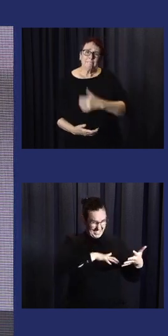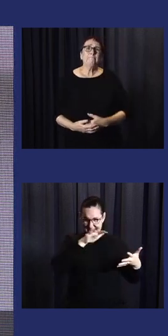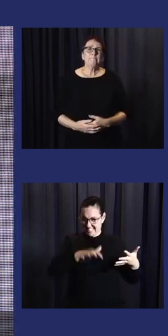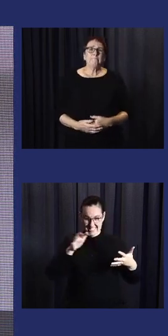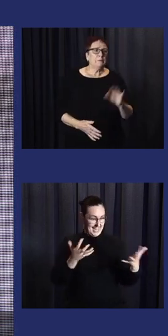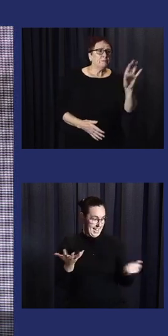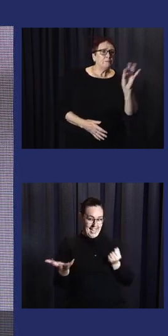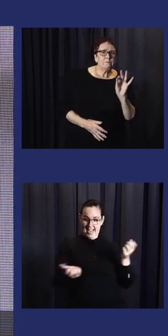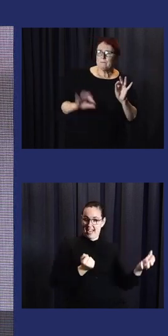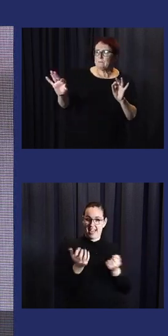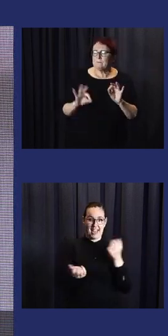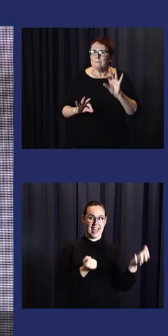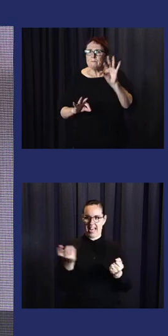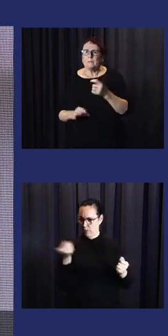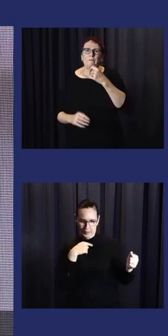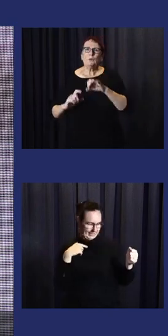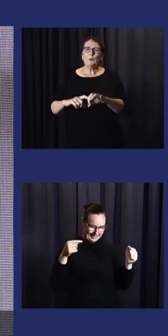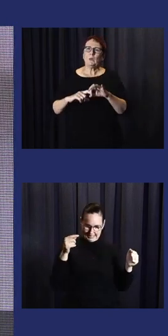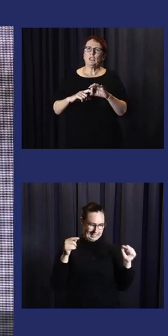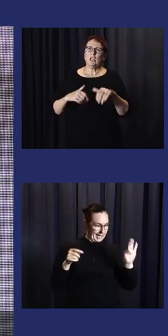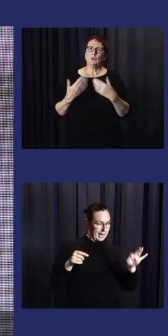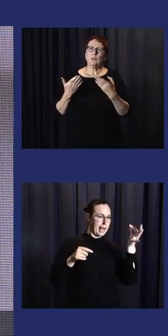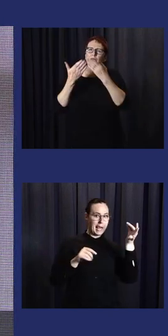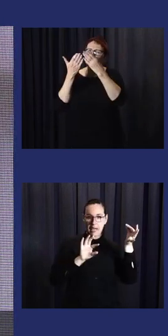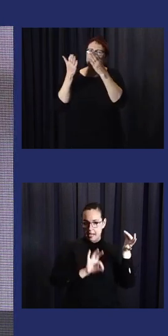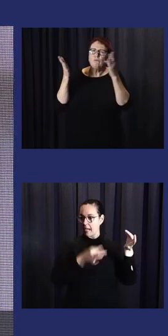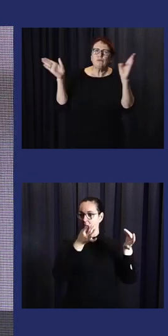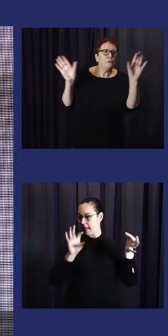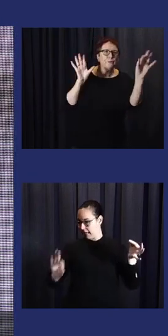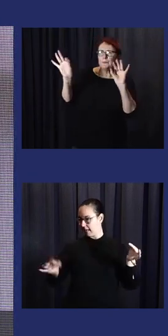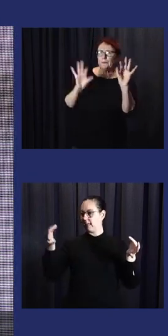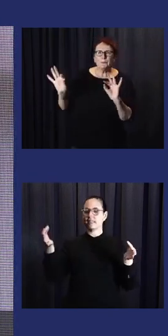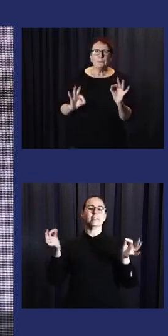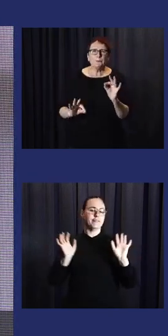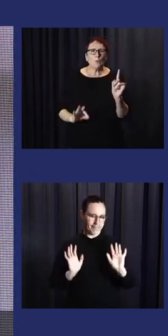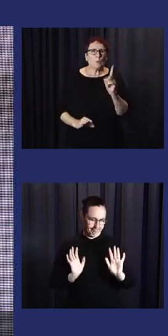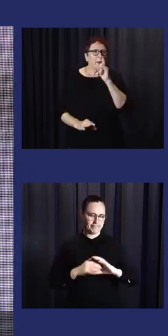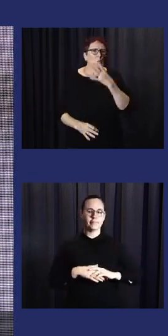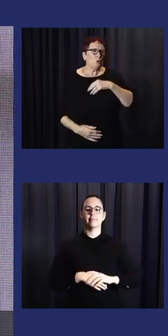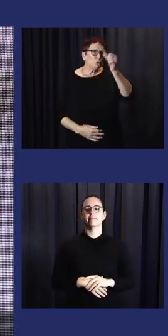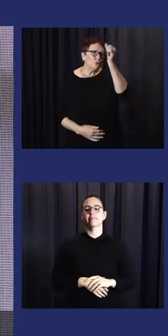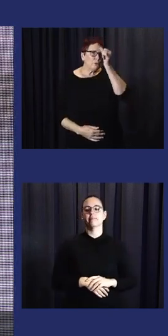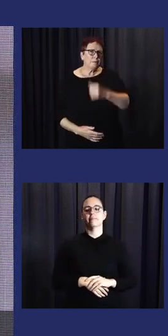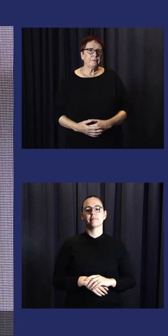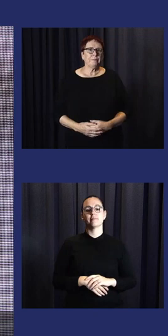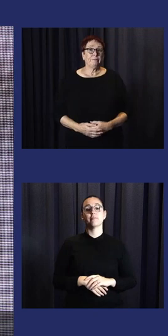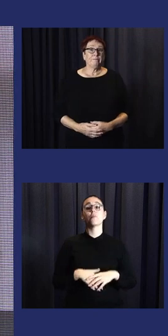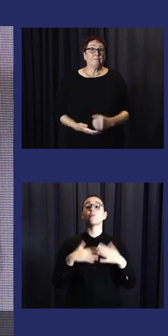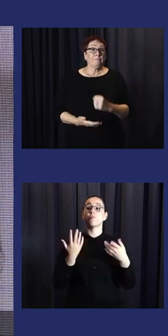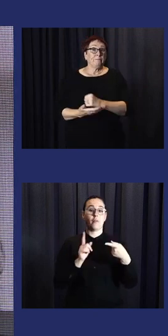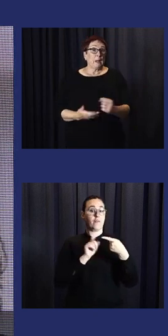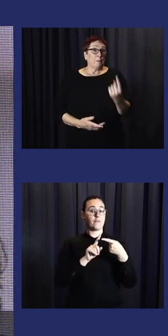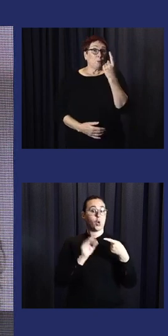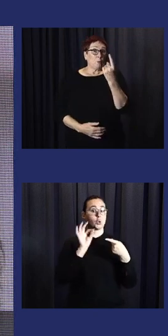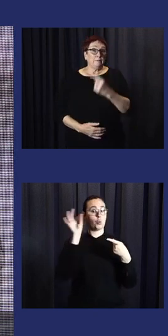chosen to give you a broad sampling of what's been asked. So, to turn to question one, I'd now